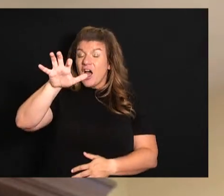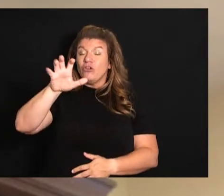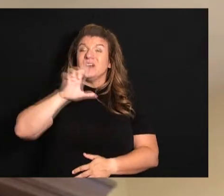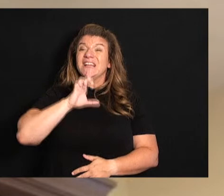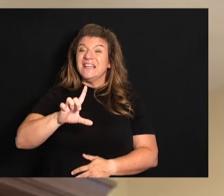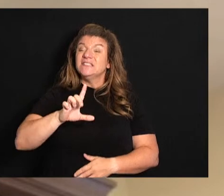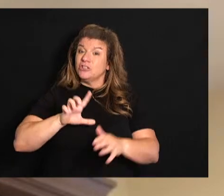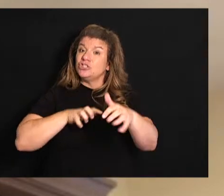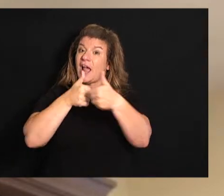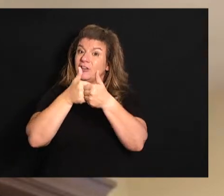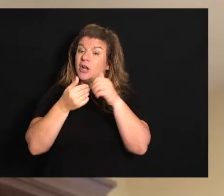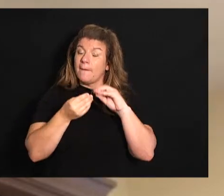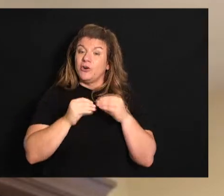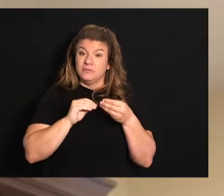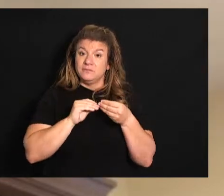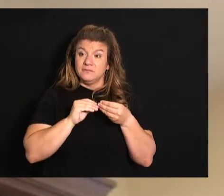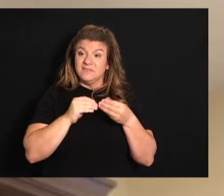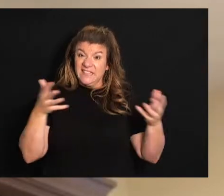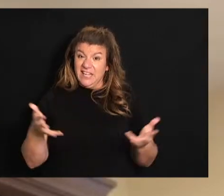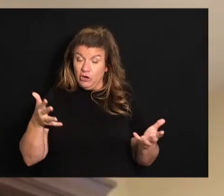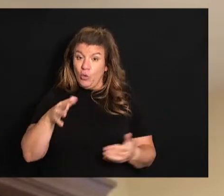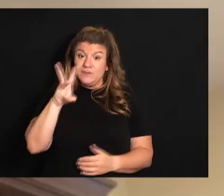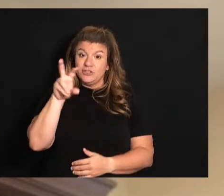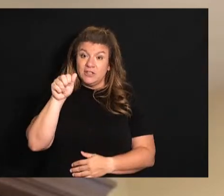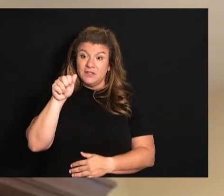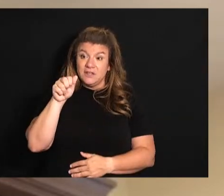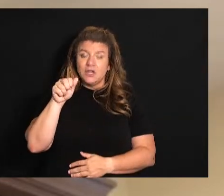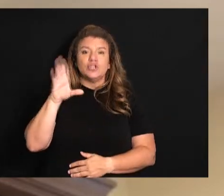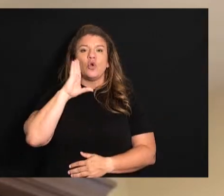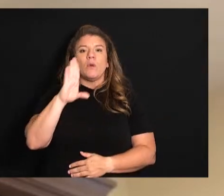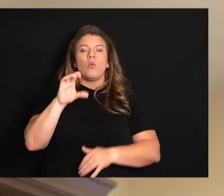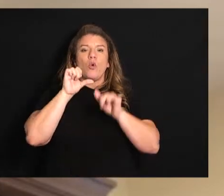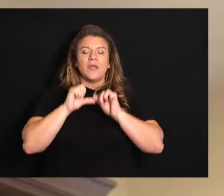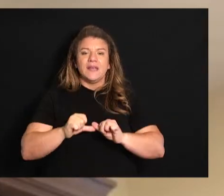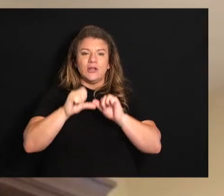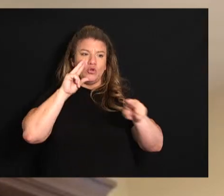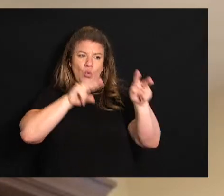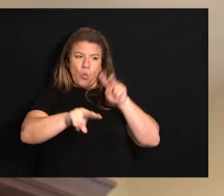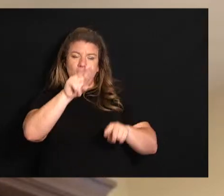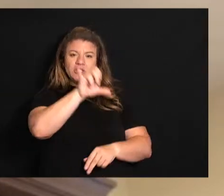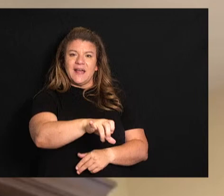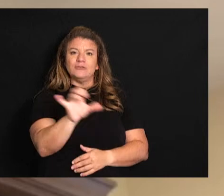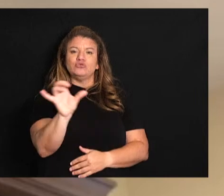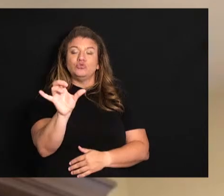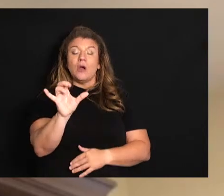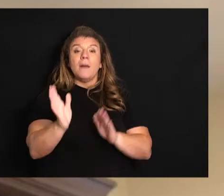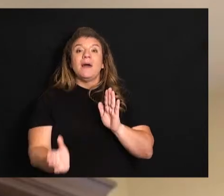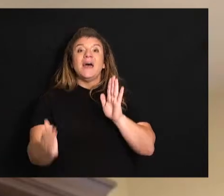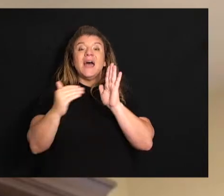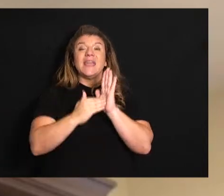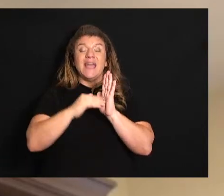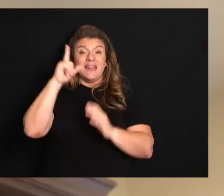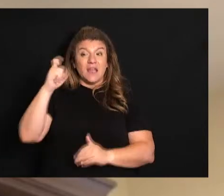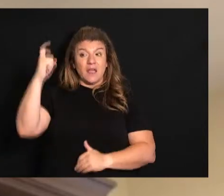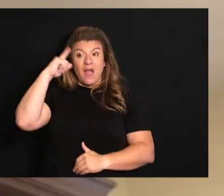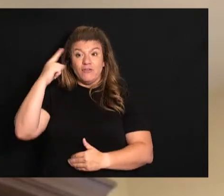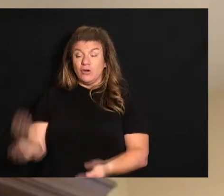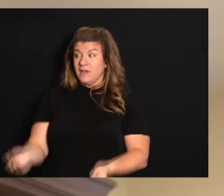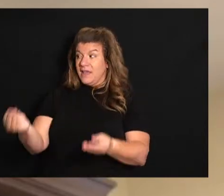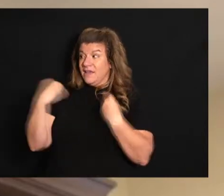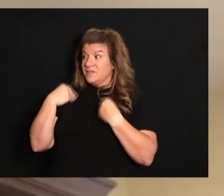a challenging number for us in West Virginia. So we'll continue to monitor that. But again, Governor presses us to